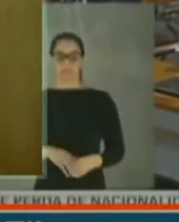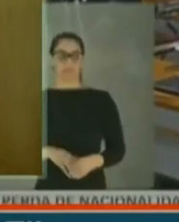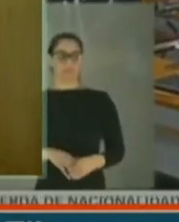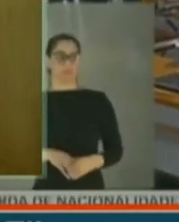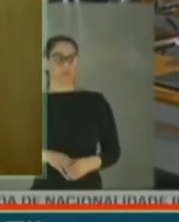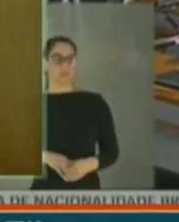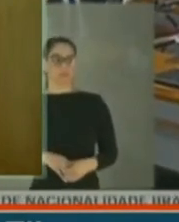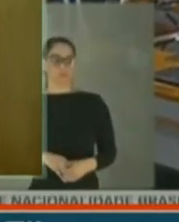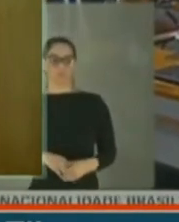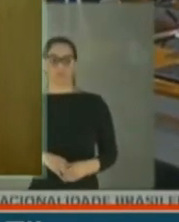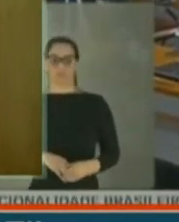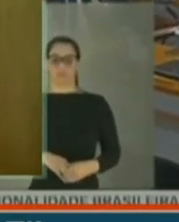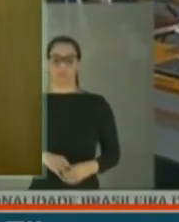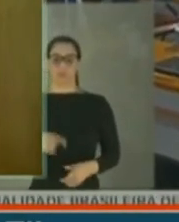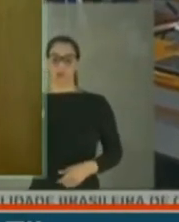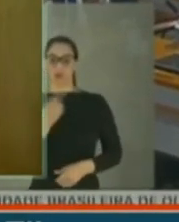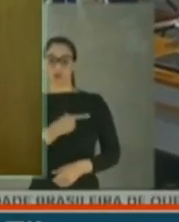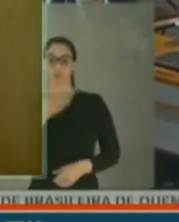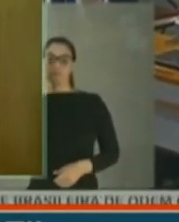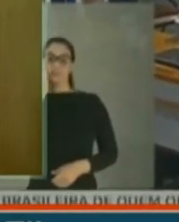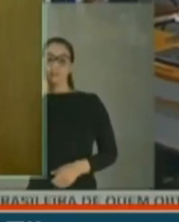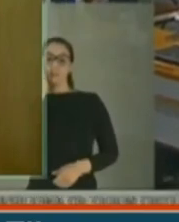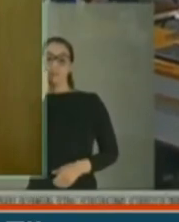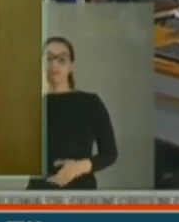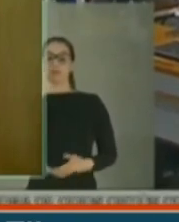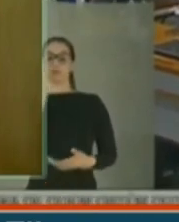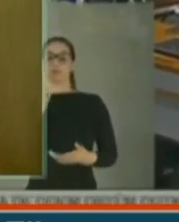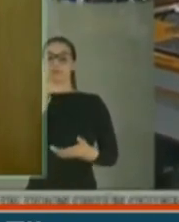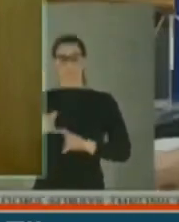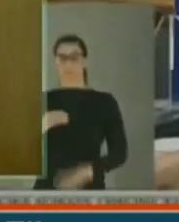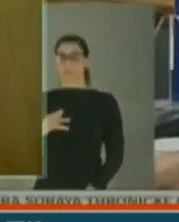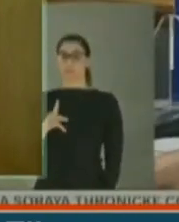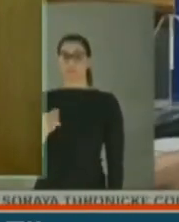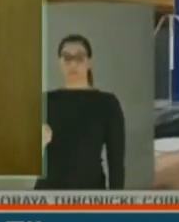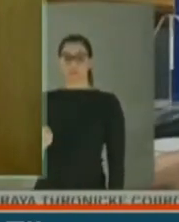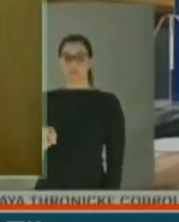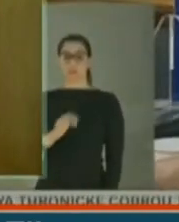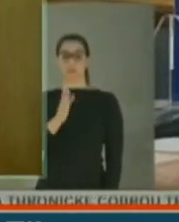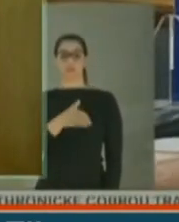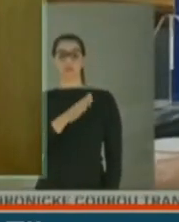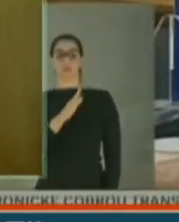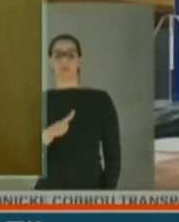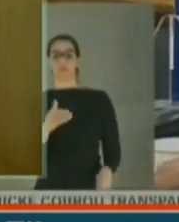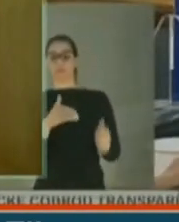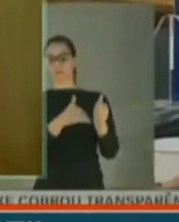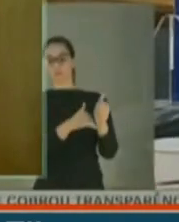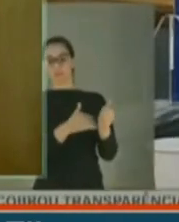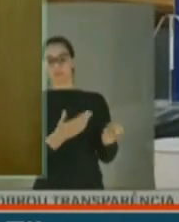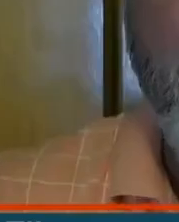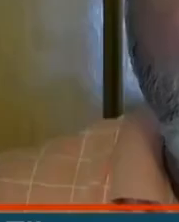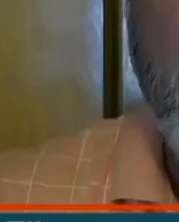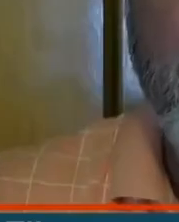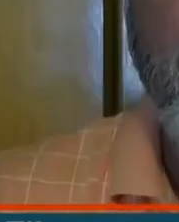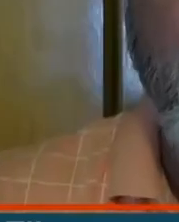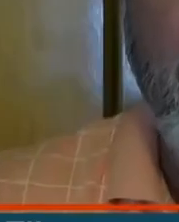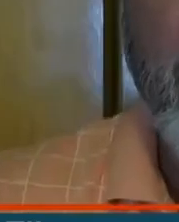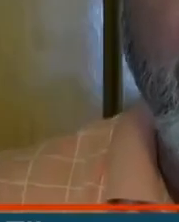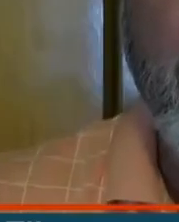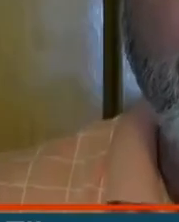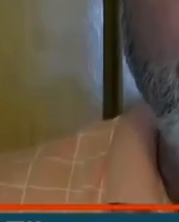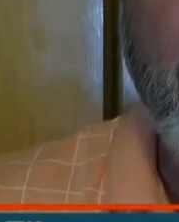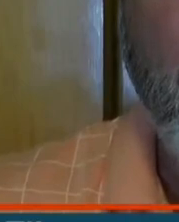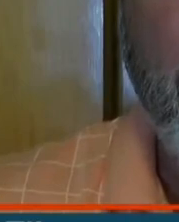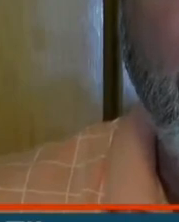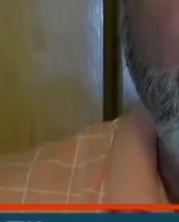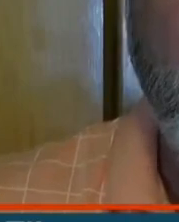in this climate of growing fascism, any victory counts, any victory is important. And this also comes on the eve of massive